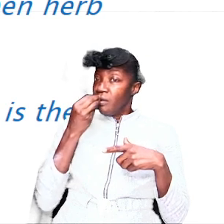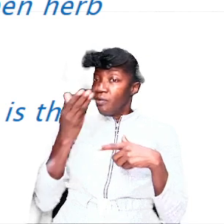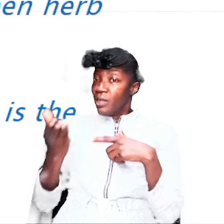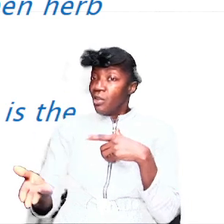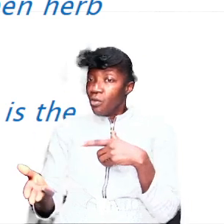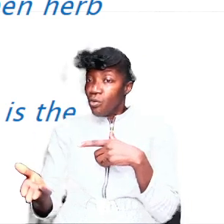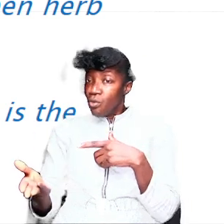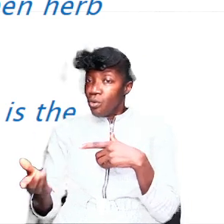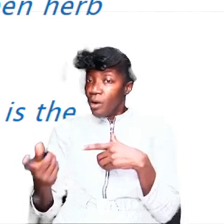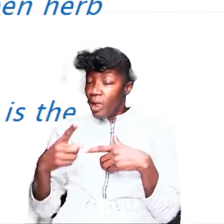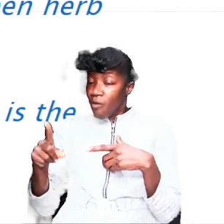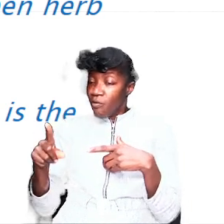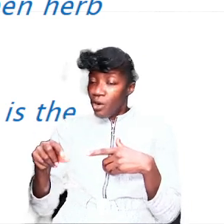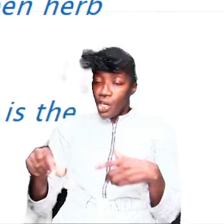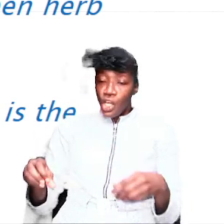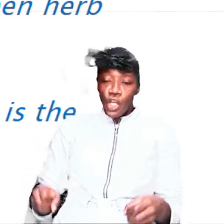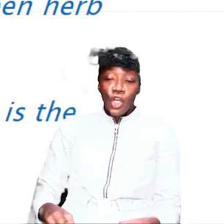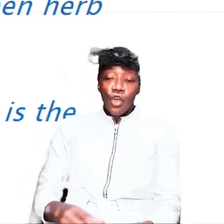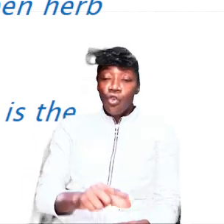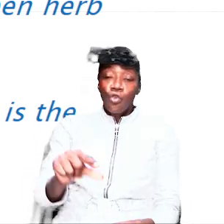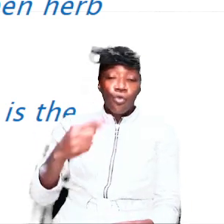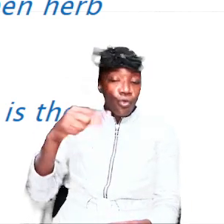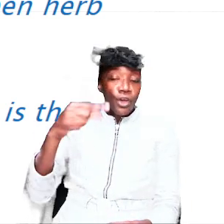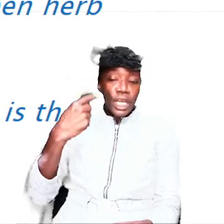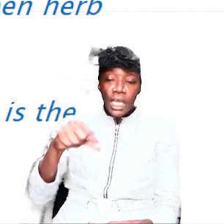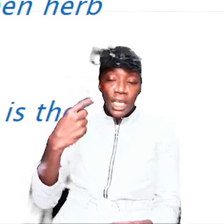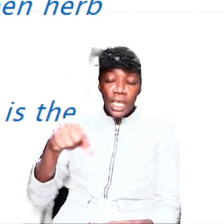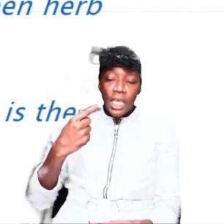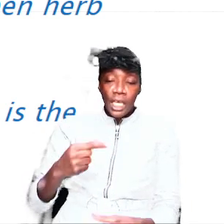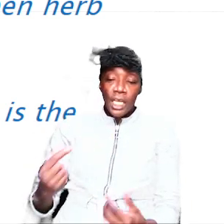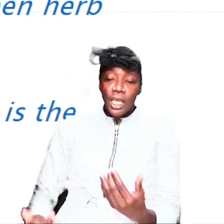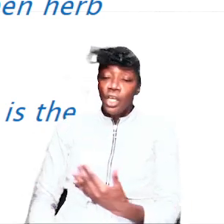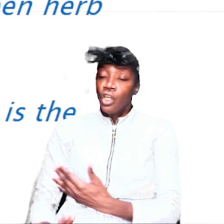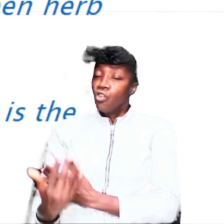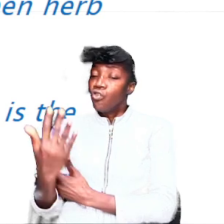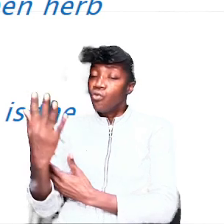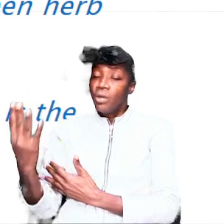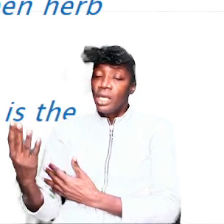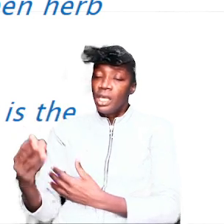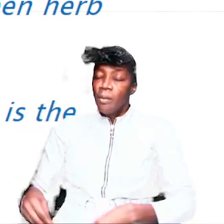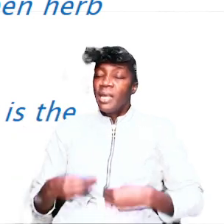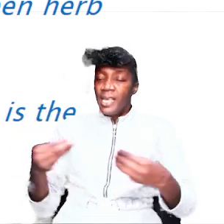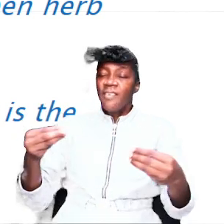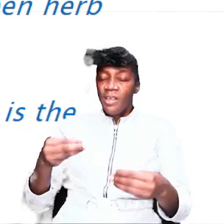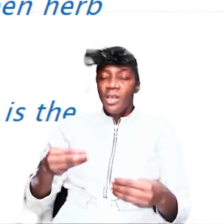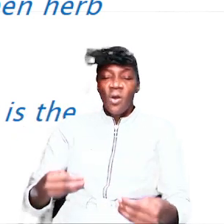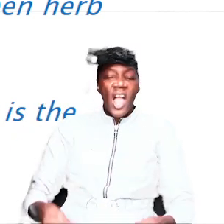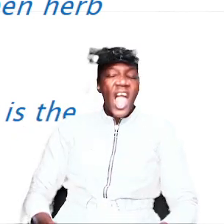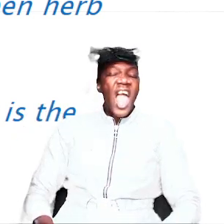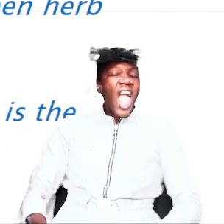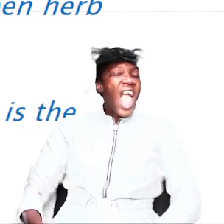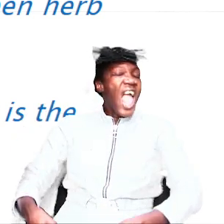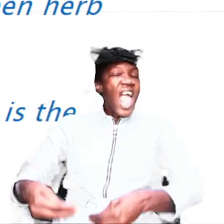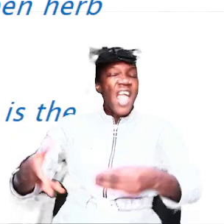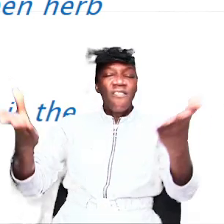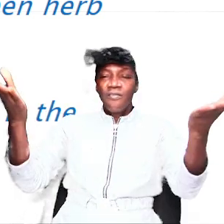As for the green herbs, I have given you all things. But